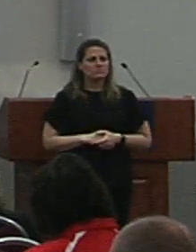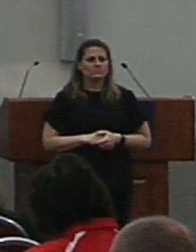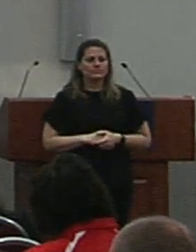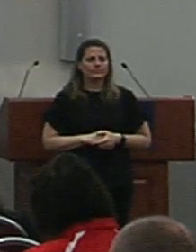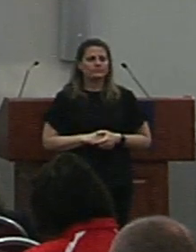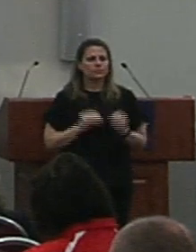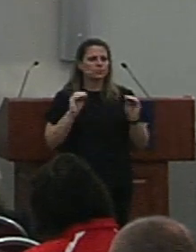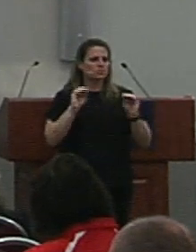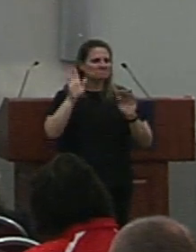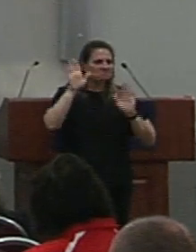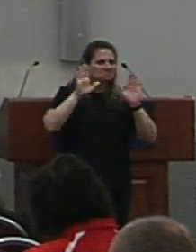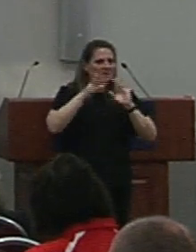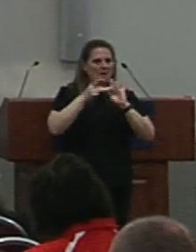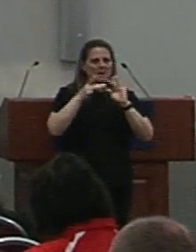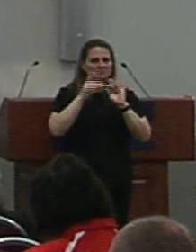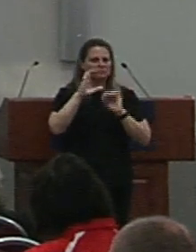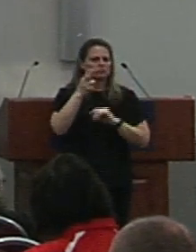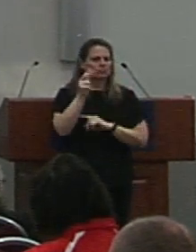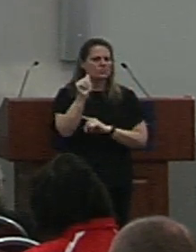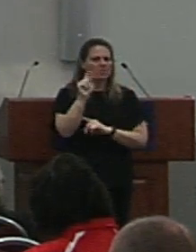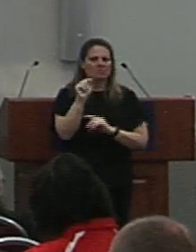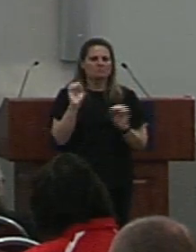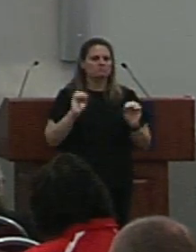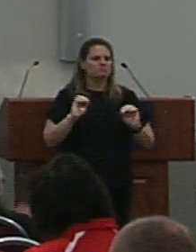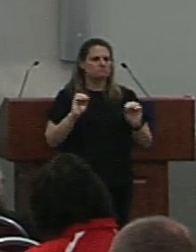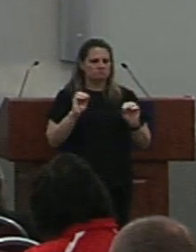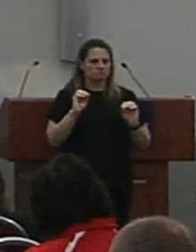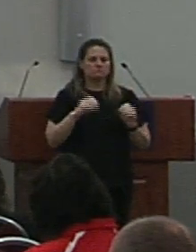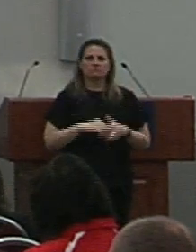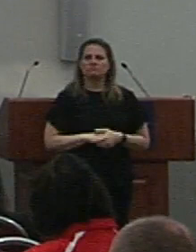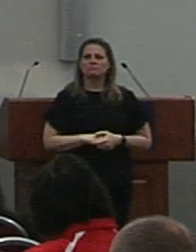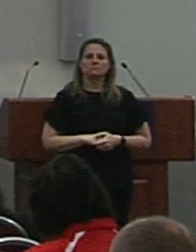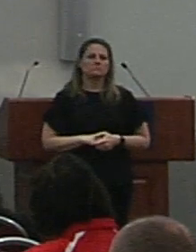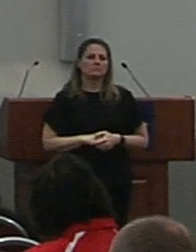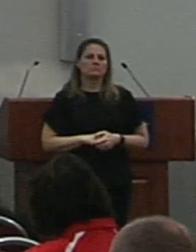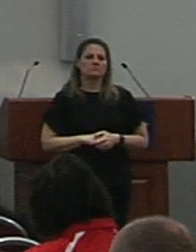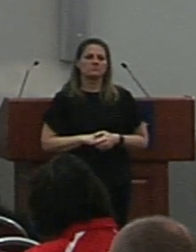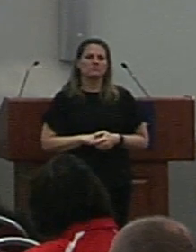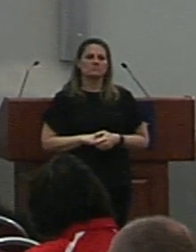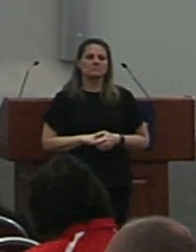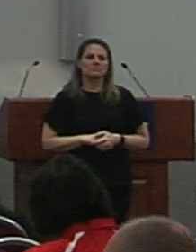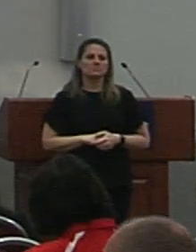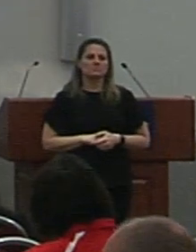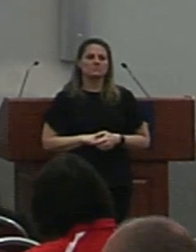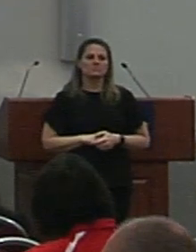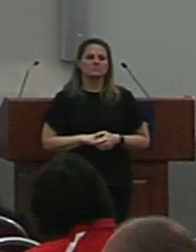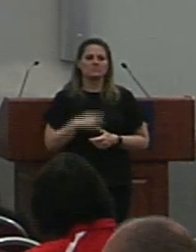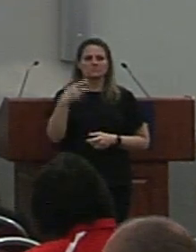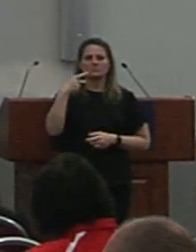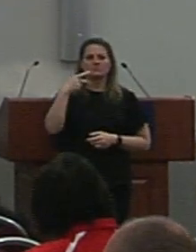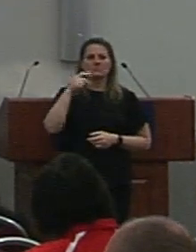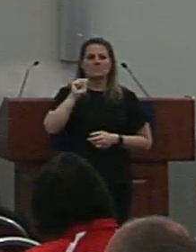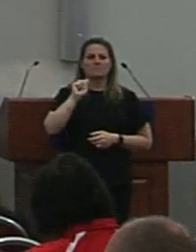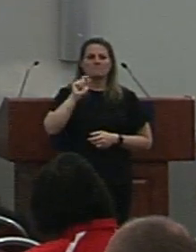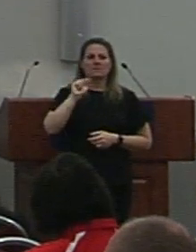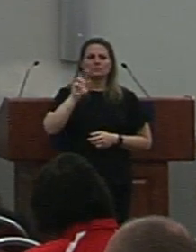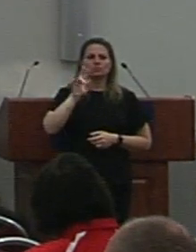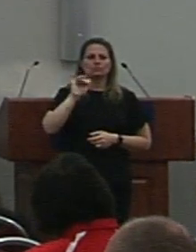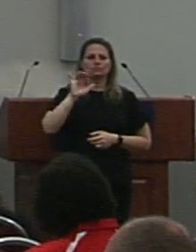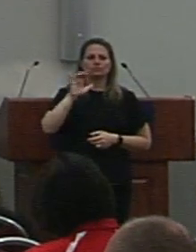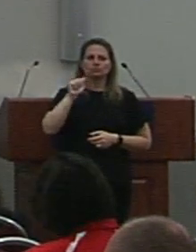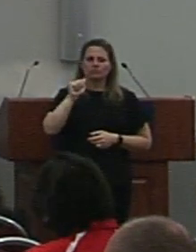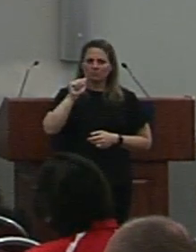our list of folks here in the room. So Patricia, you have a question you're reading out on behalf of one of our participants, right?